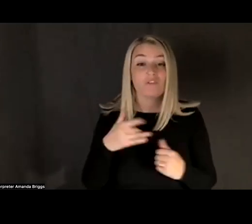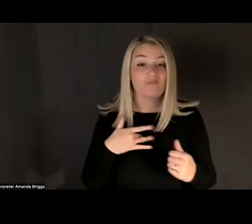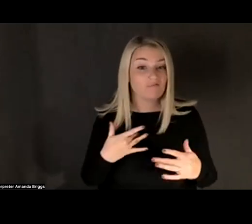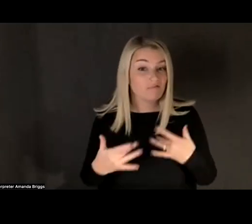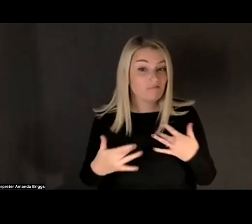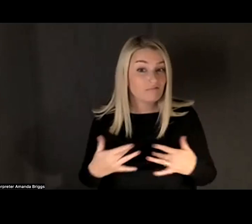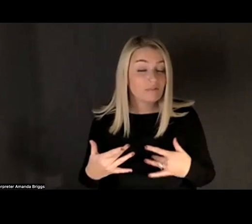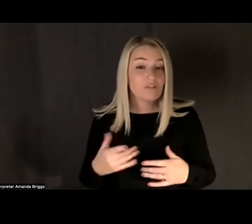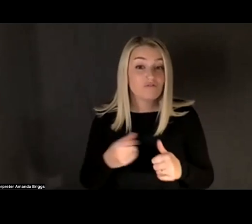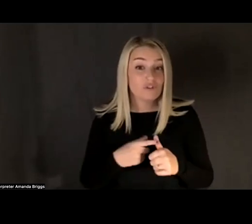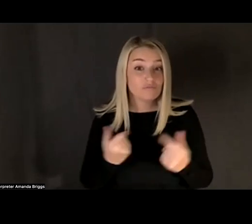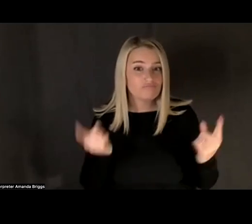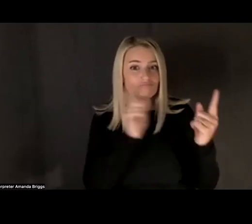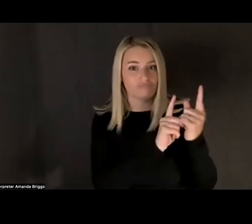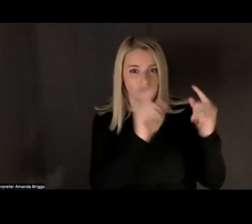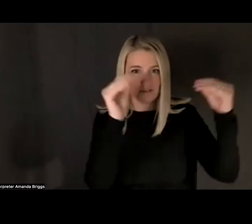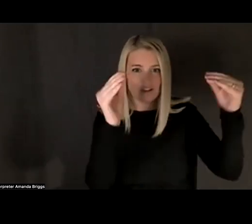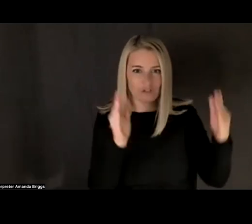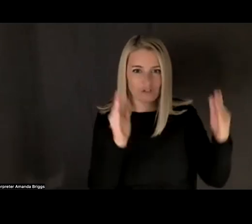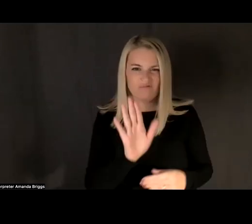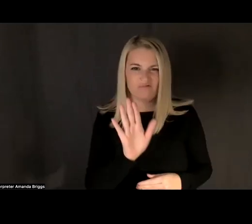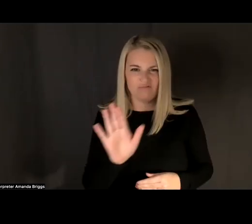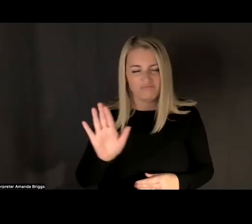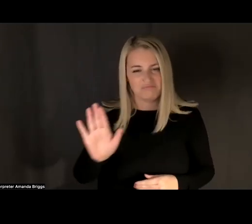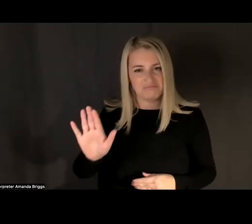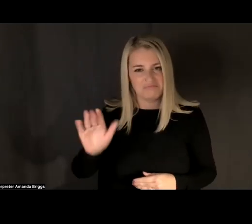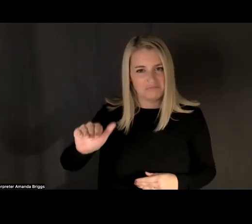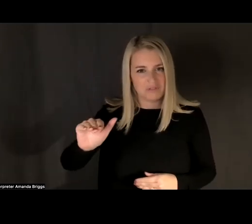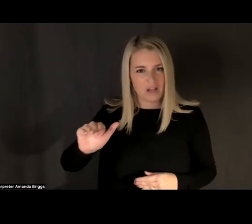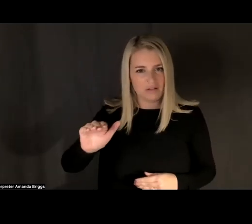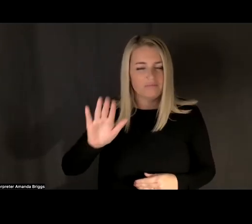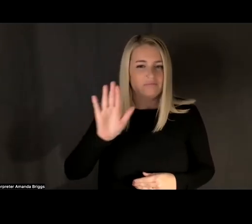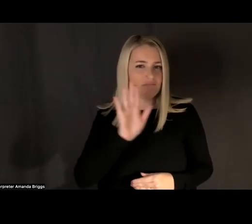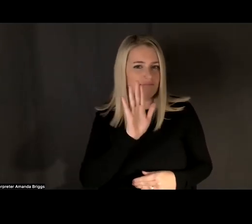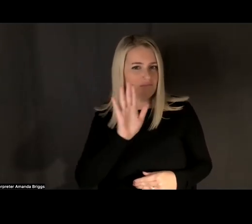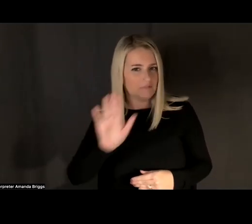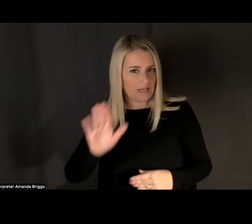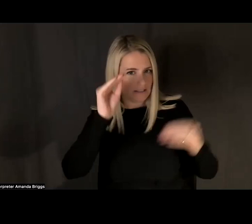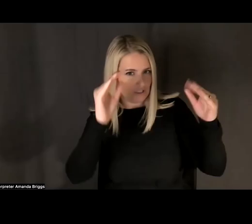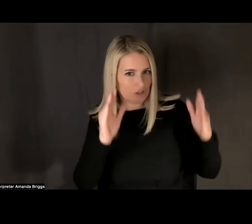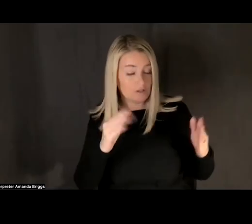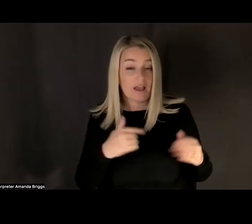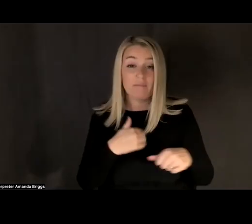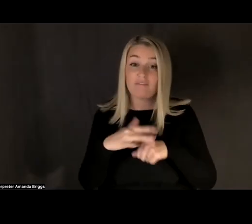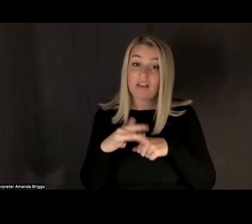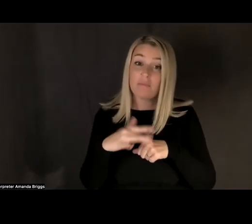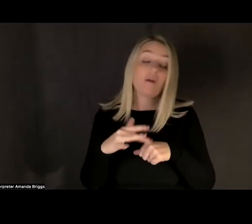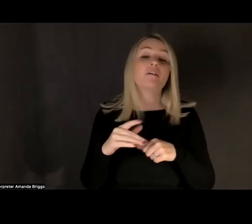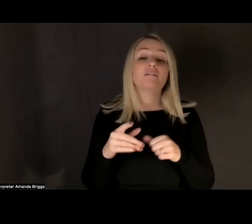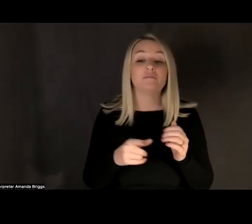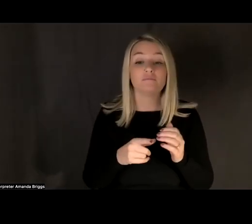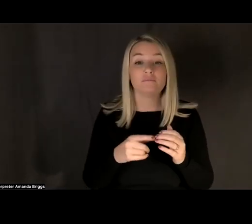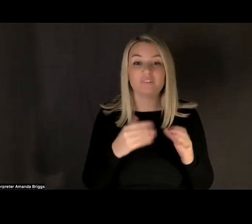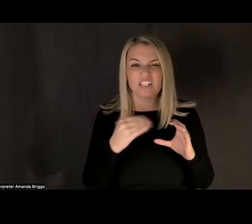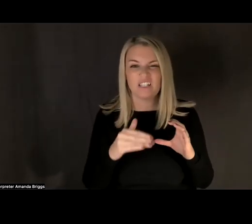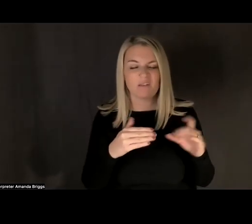to your teacher. Talk to your child's classroom teacher first. I'm always available. My email's in here a few times at the end of this presentation.